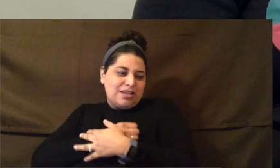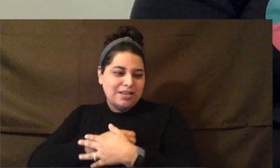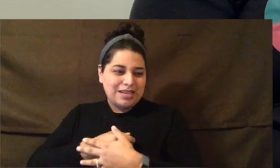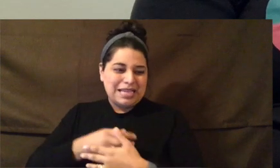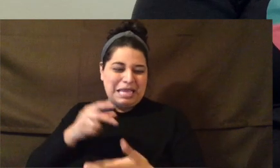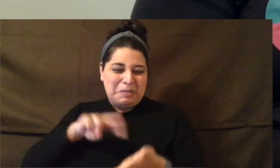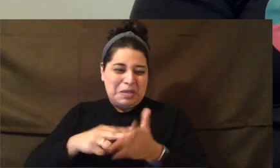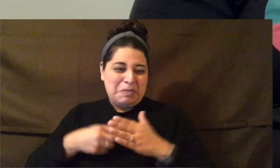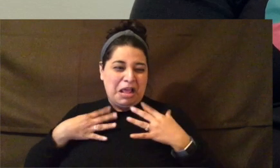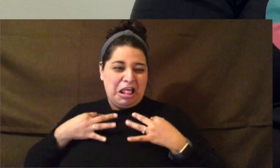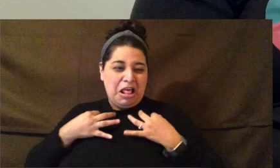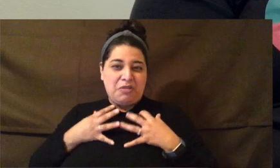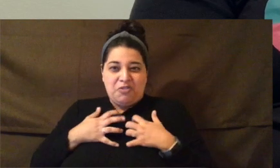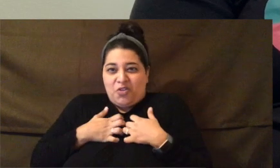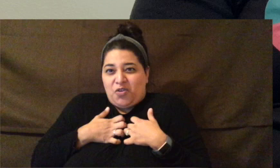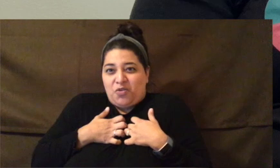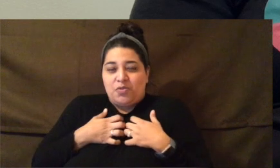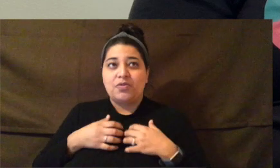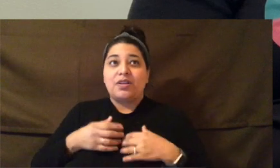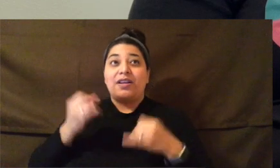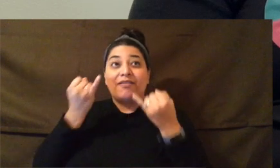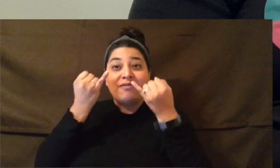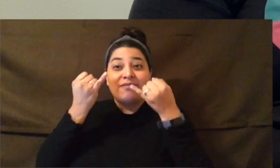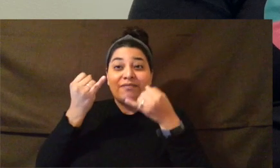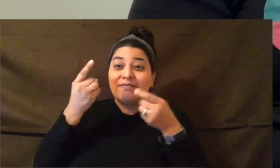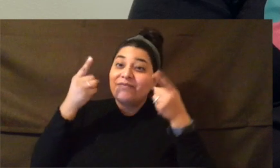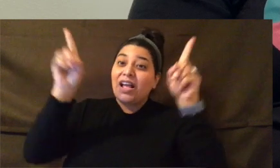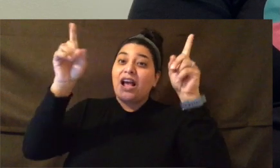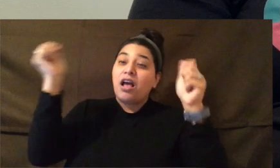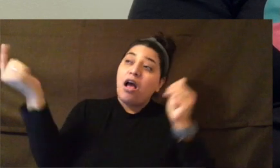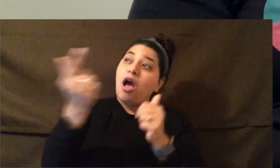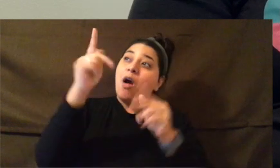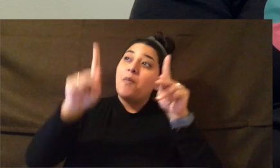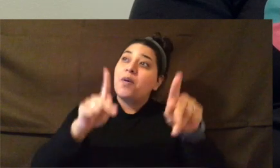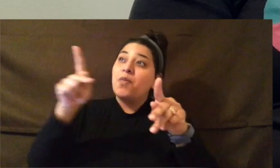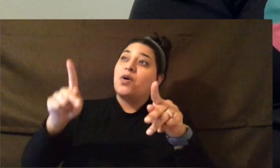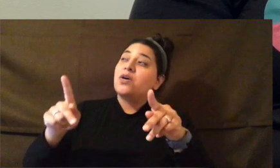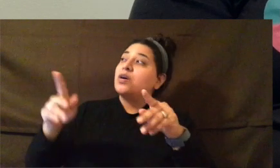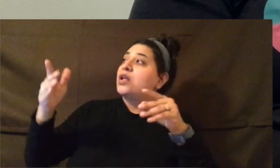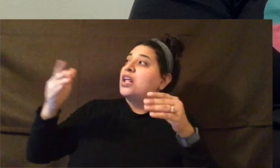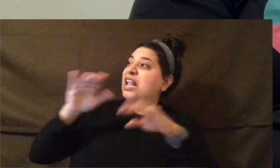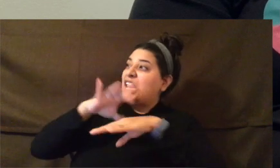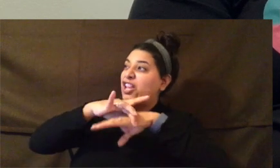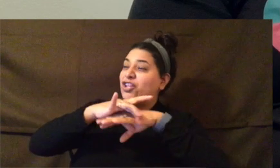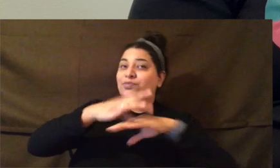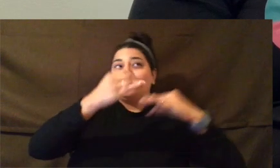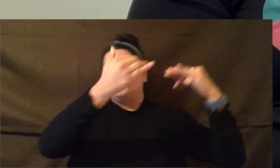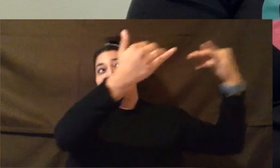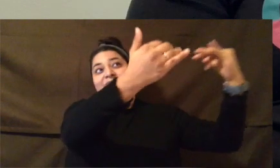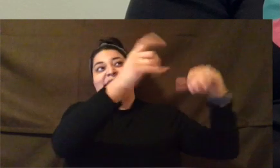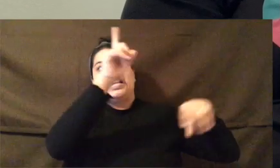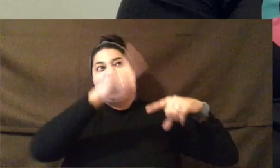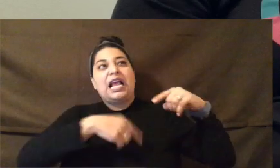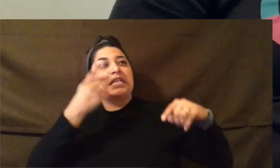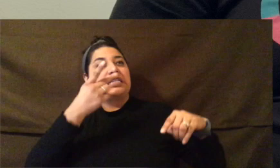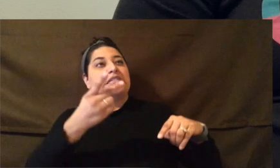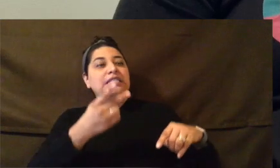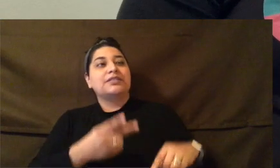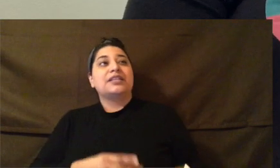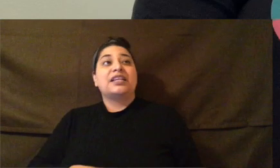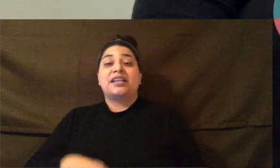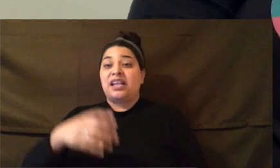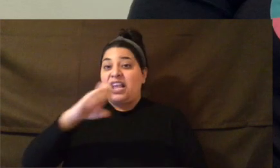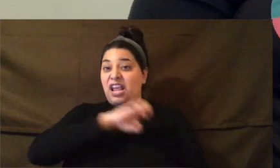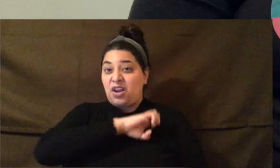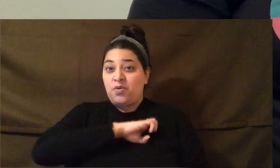in wrinkled clothing. Finally, all the people on land, including Pellegrina, disappeared. Edward, for one, was relieved to